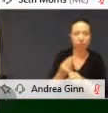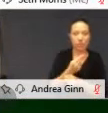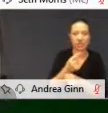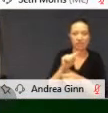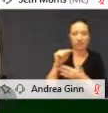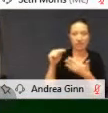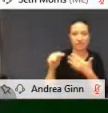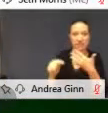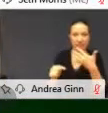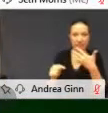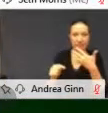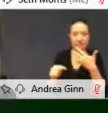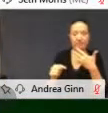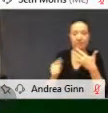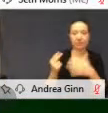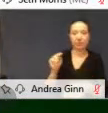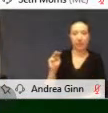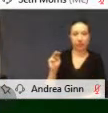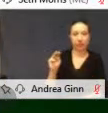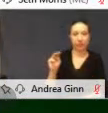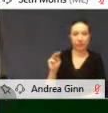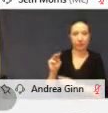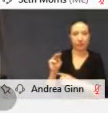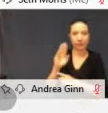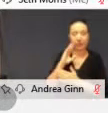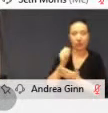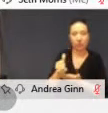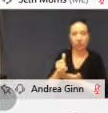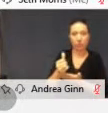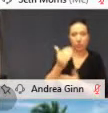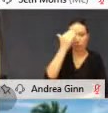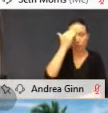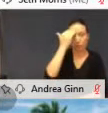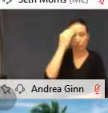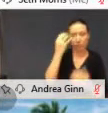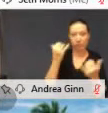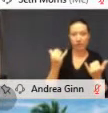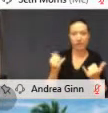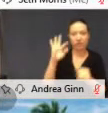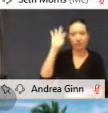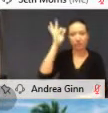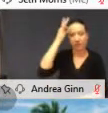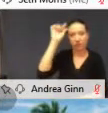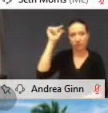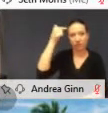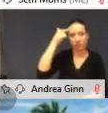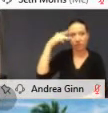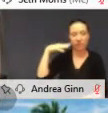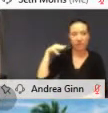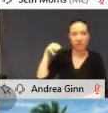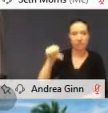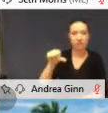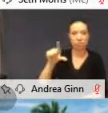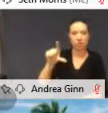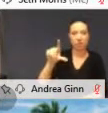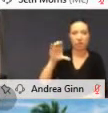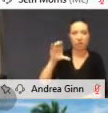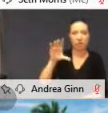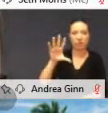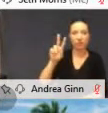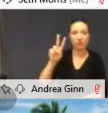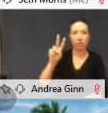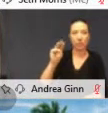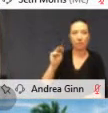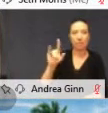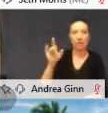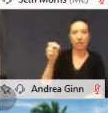so in New Mexico, it's helpful to know that currently the federal government spends $152 million